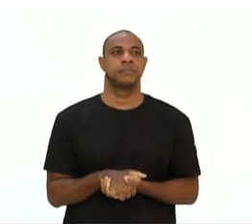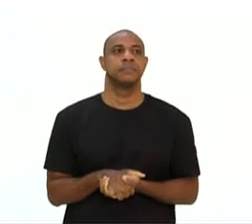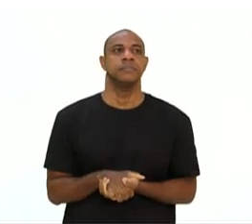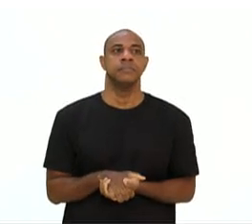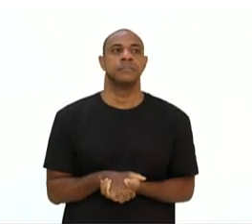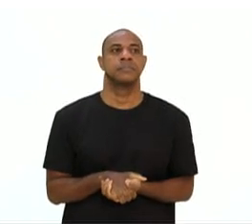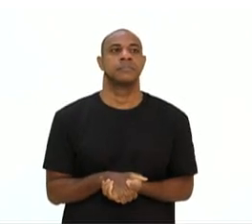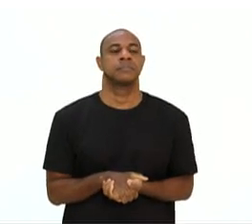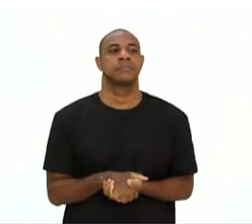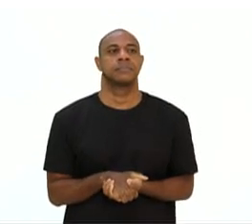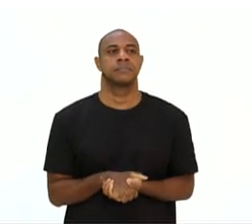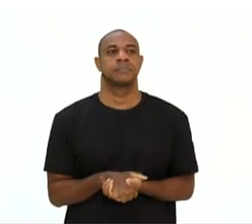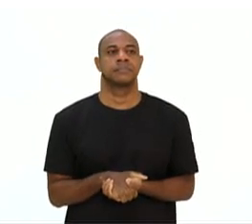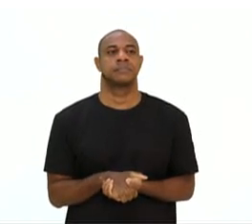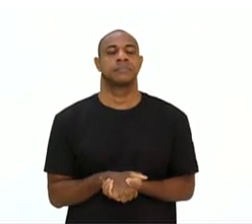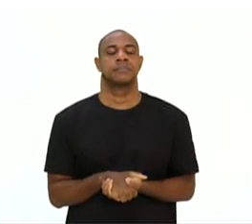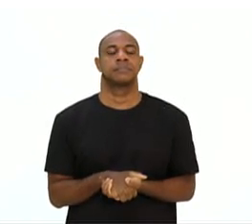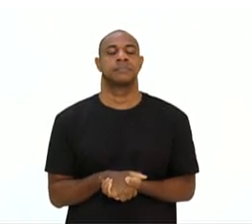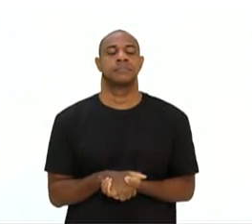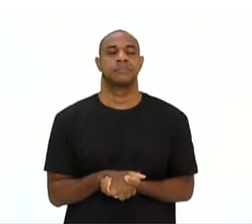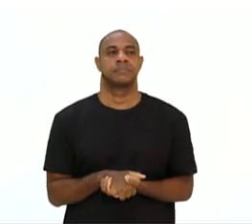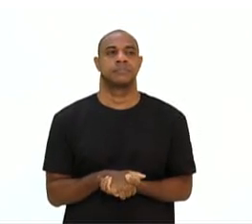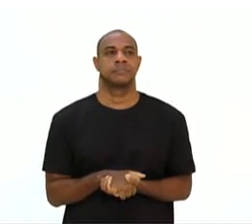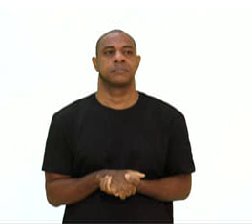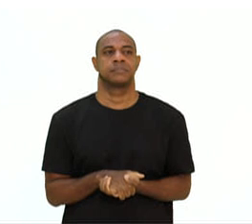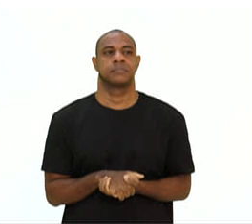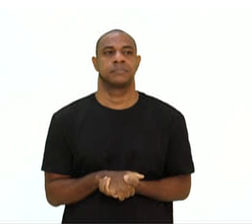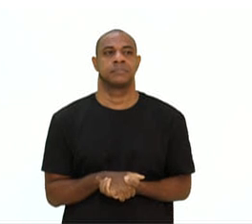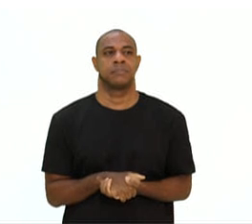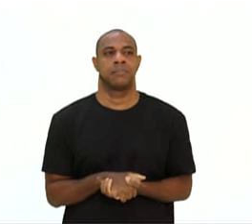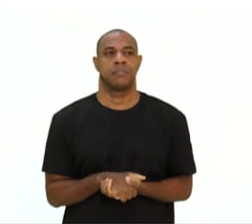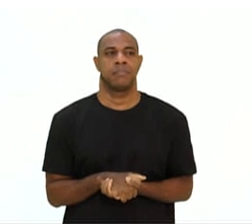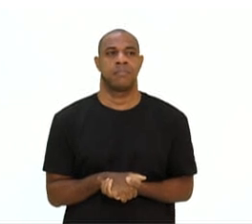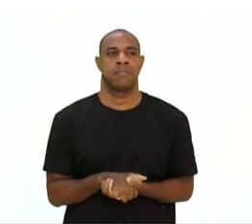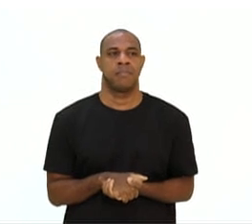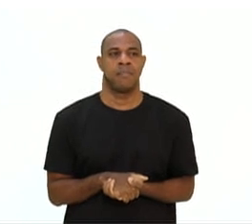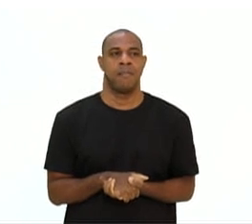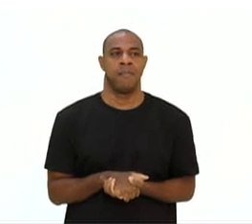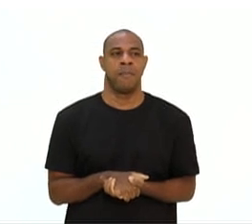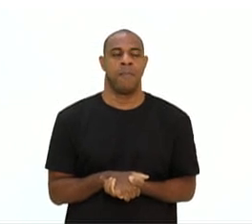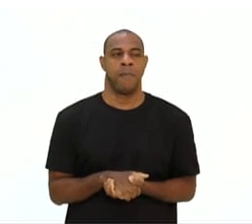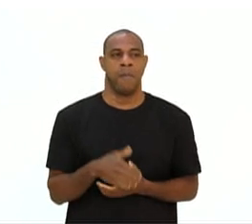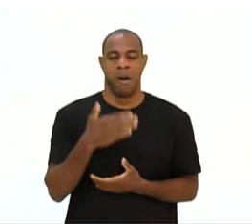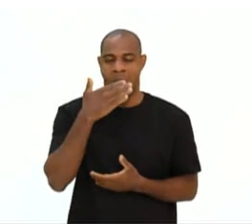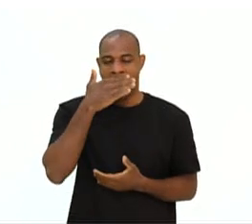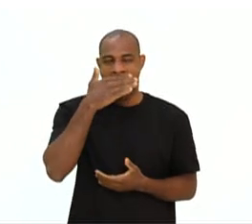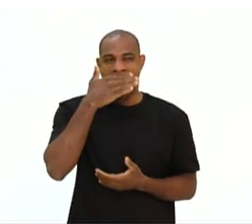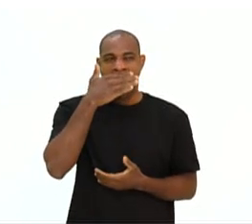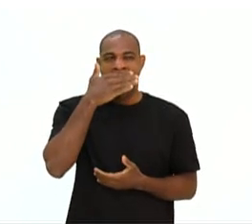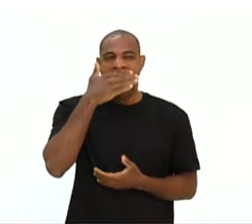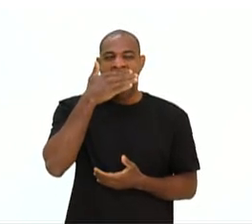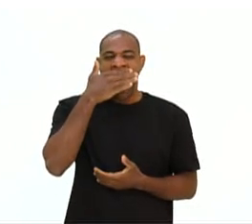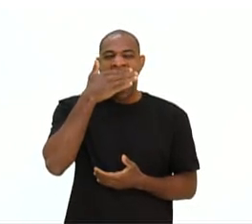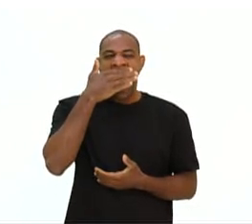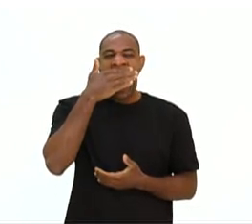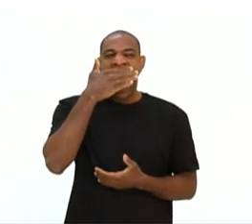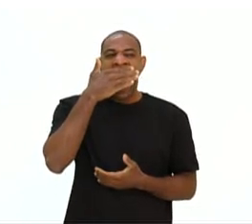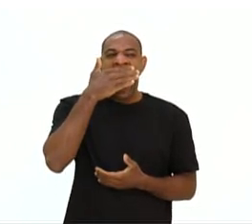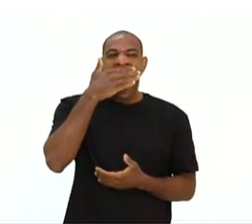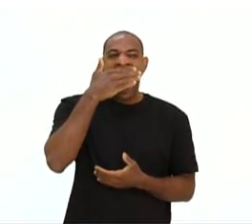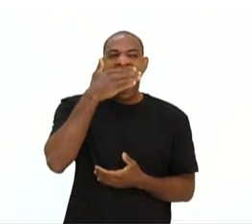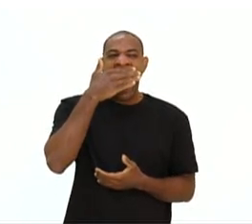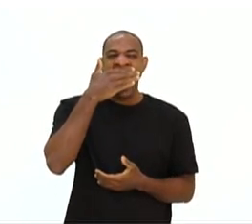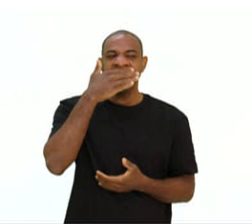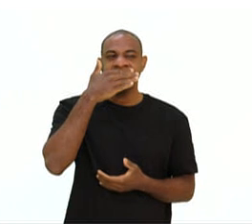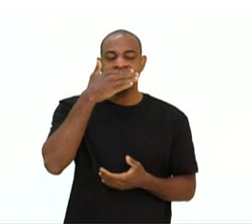I write? Being me, it will not be the white, but it will be a part of you, instructor.